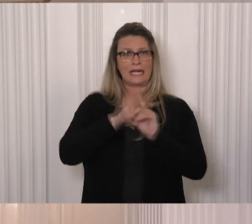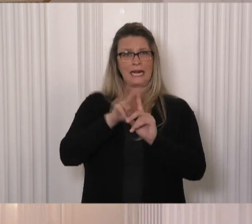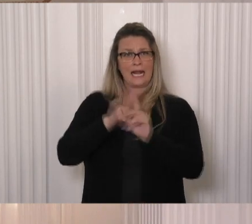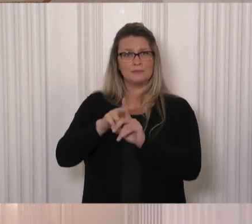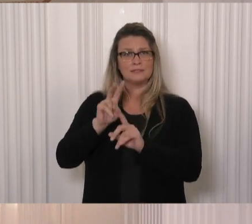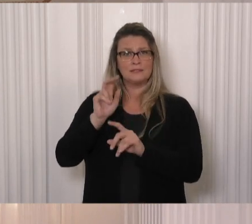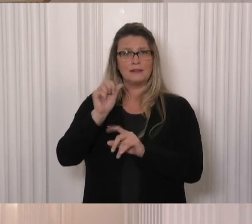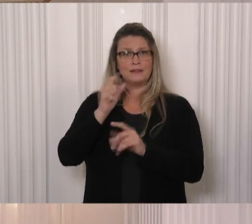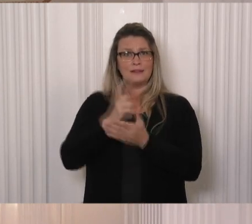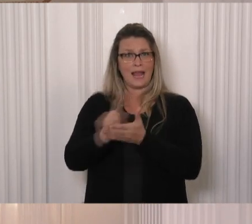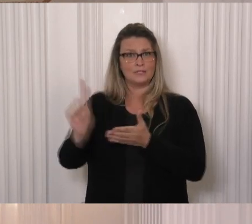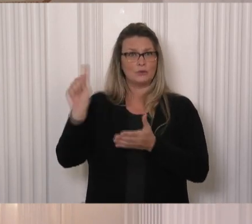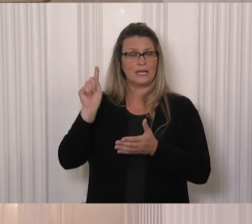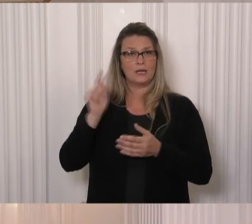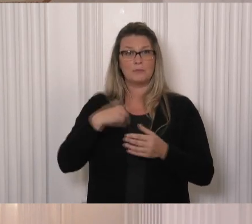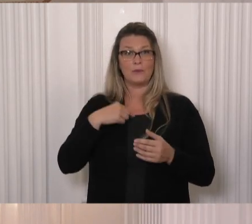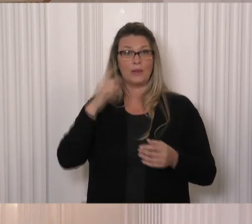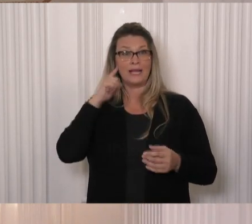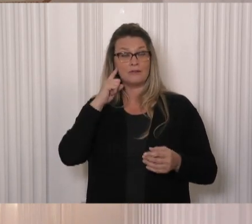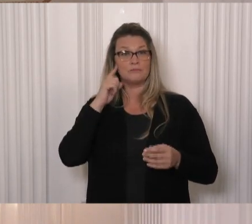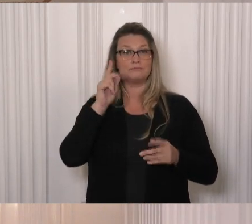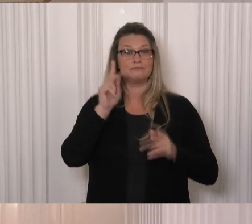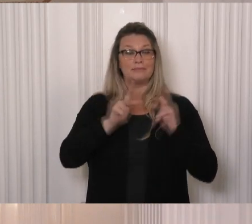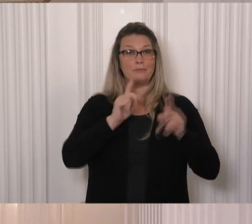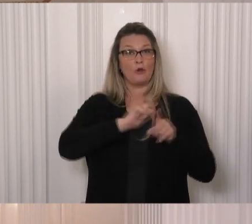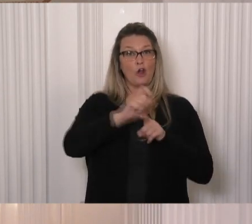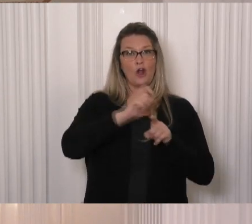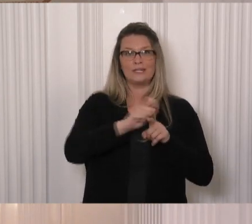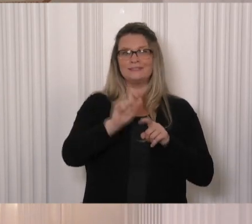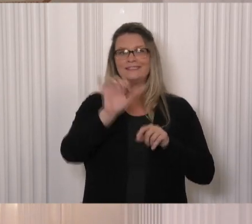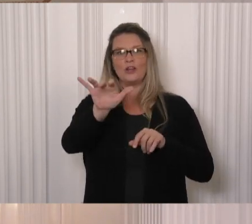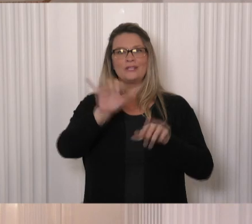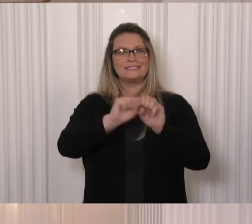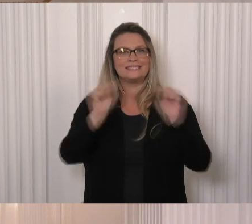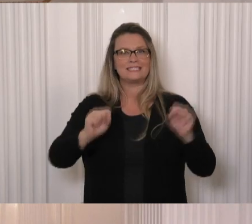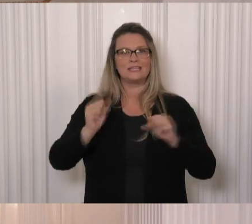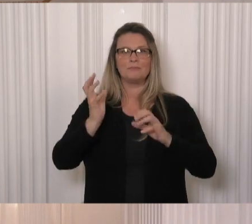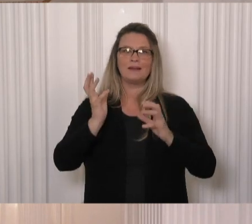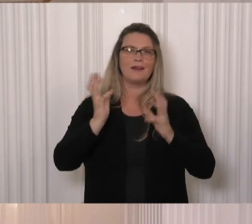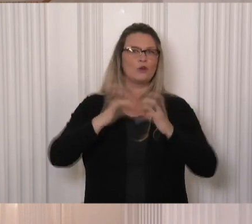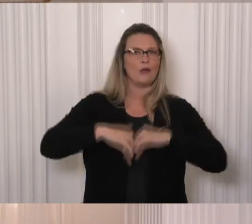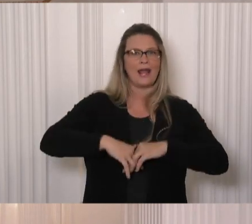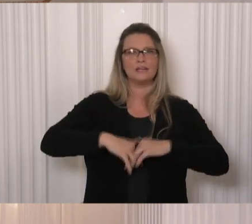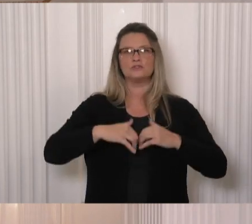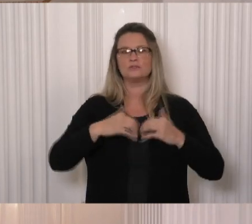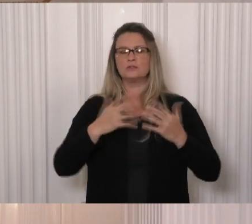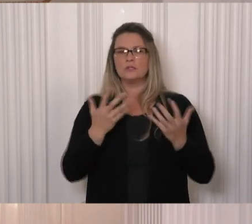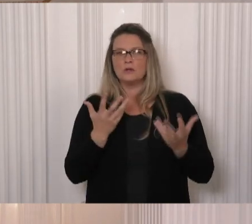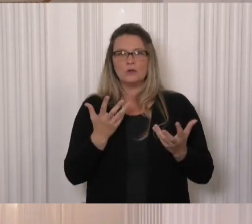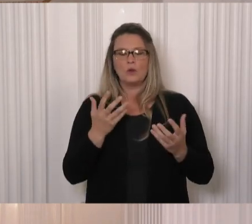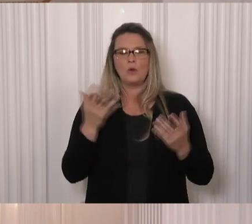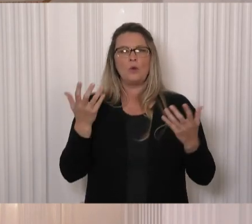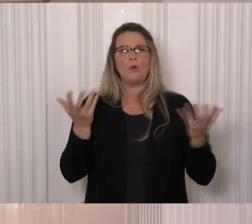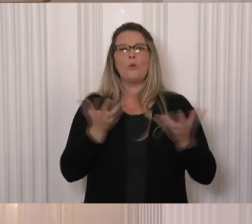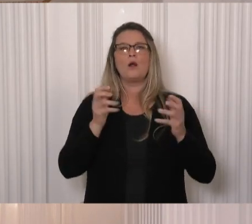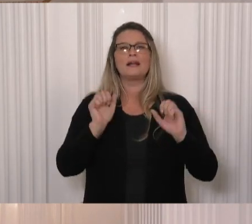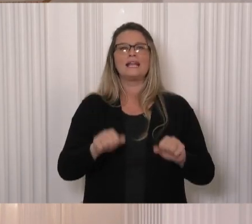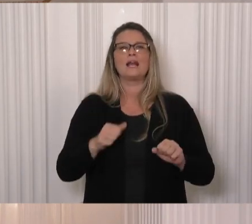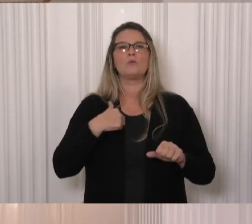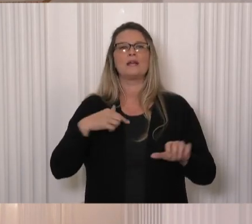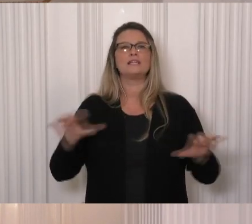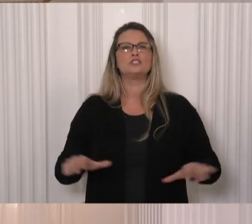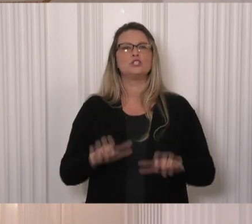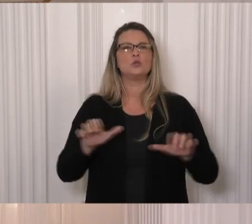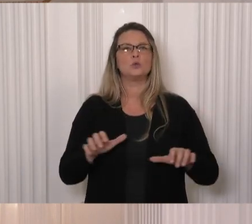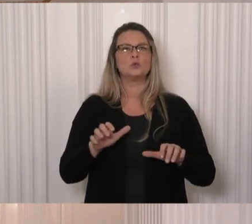many people who are calling and not getting any answers. The system is crashing, et cetera. What can be done to physically increase